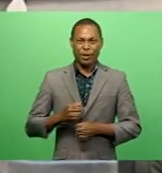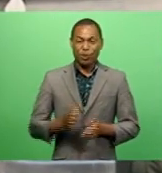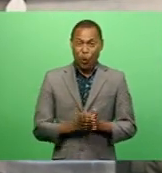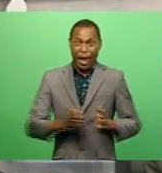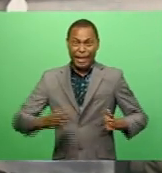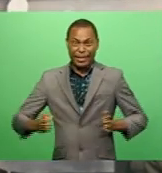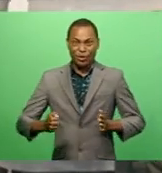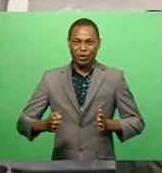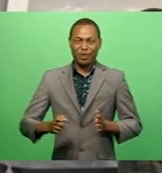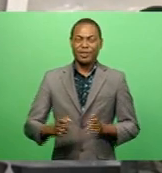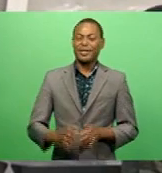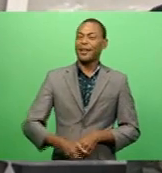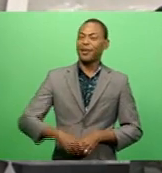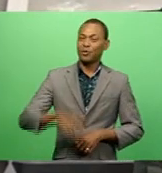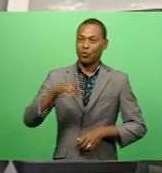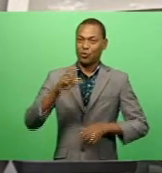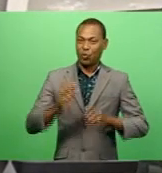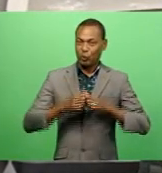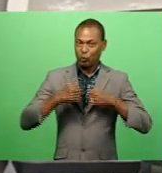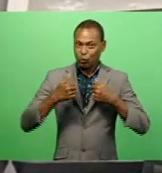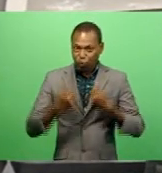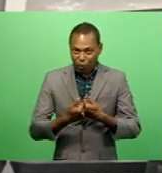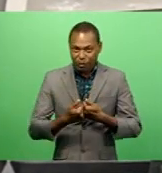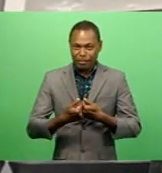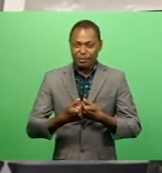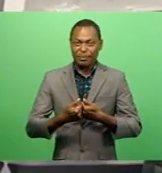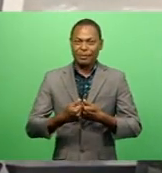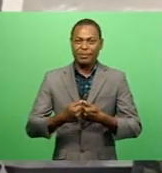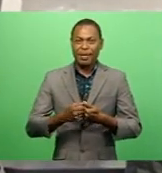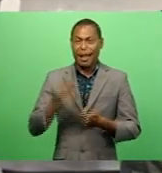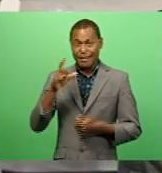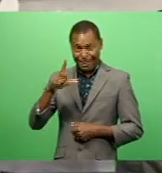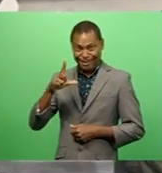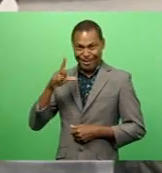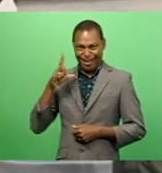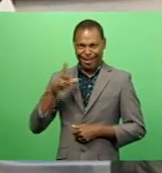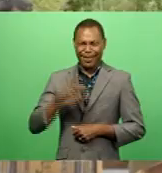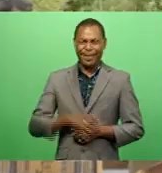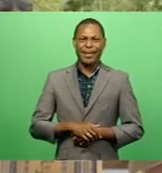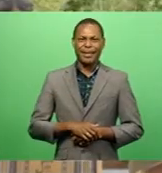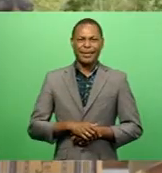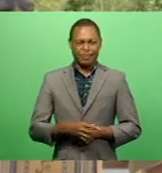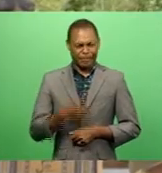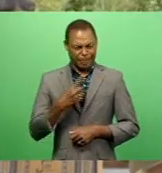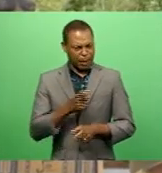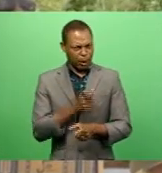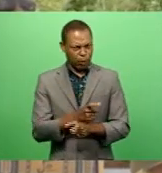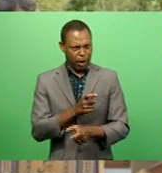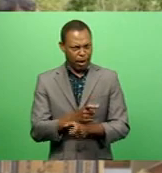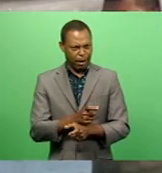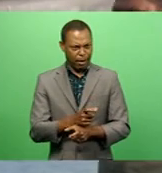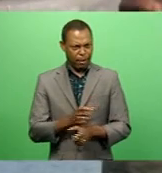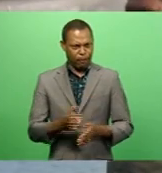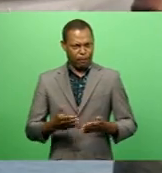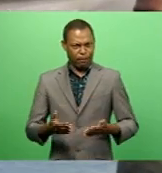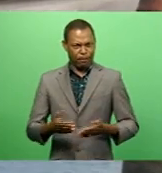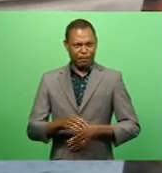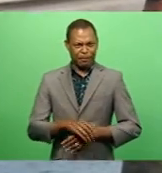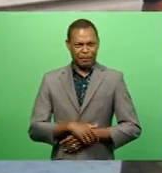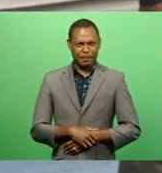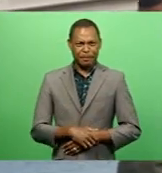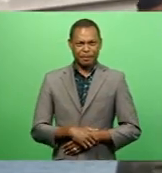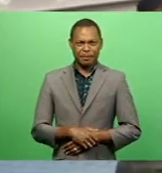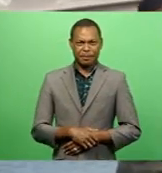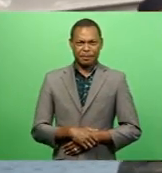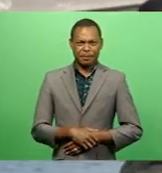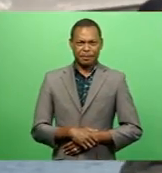Navy sailors on board the RFNS Savenada yesterday, citing the highlights of his career. One of the highlights